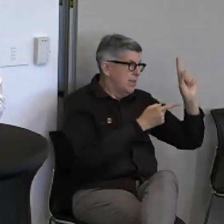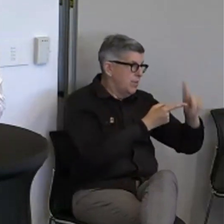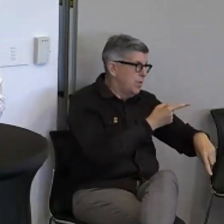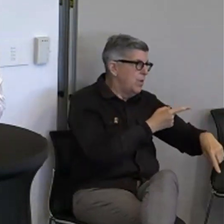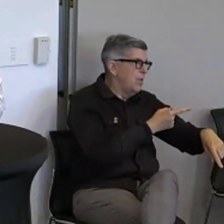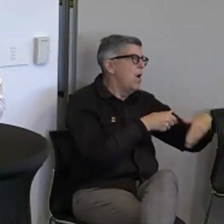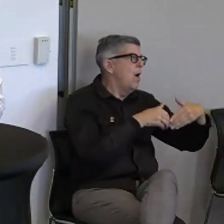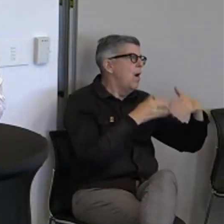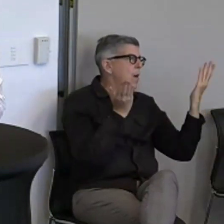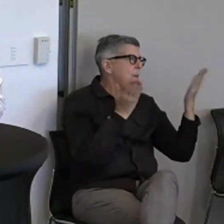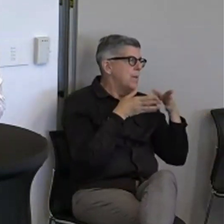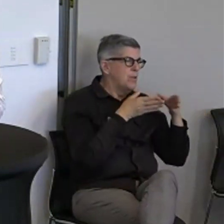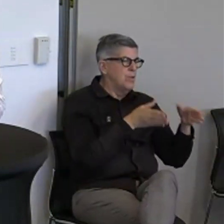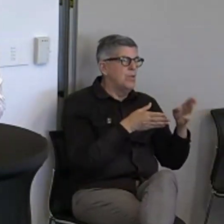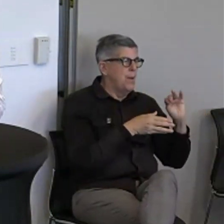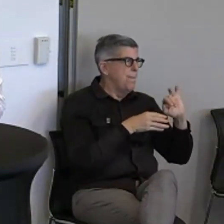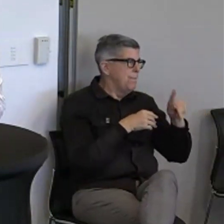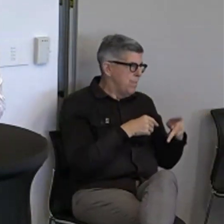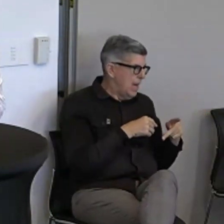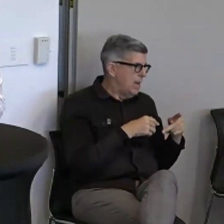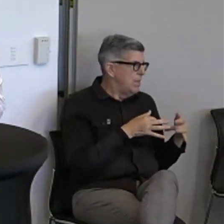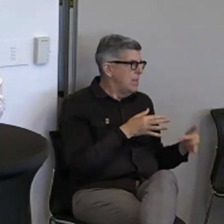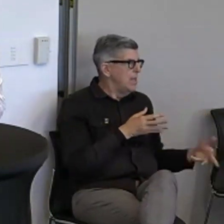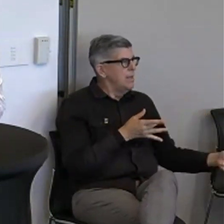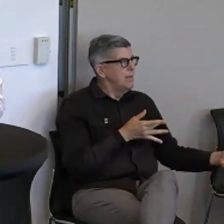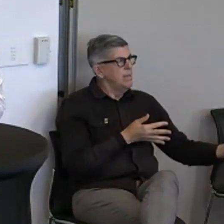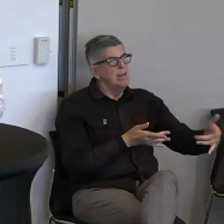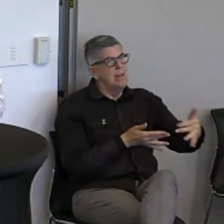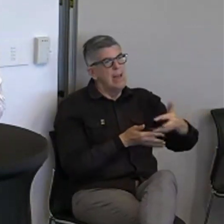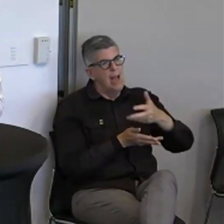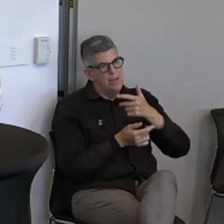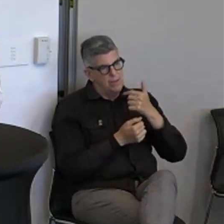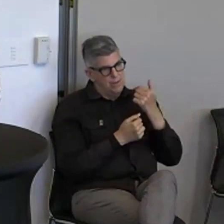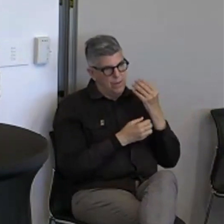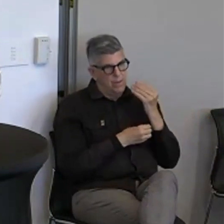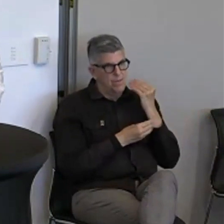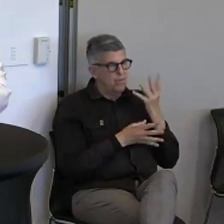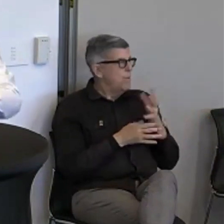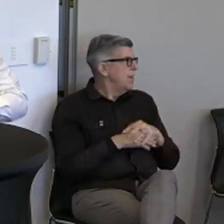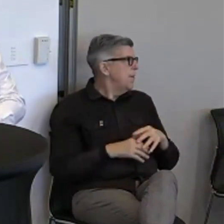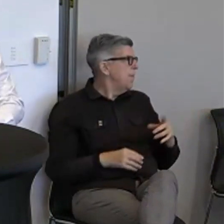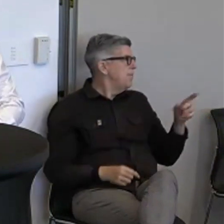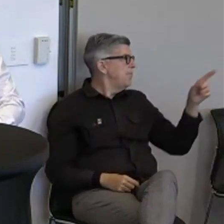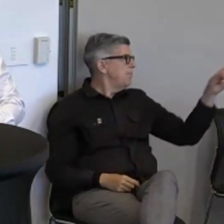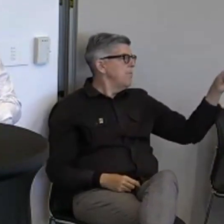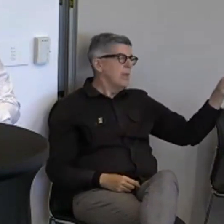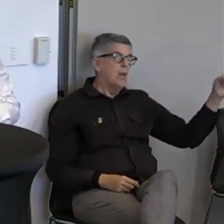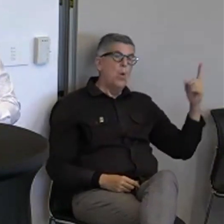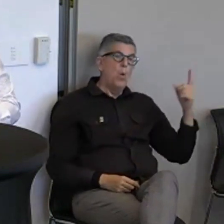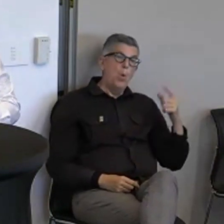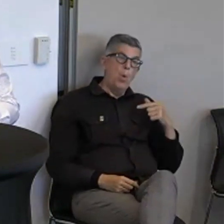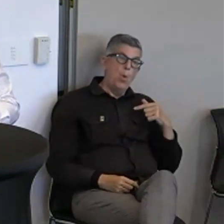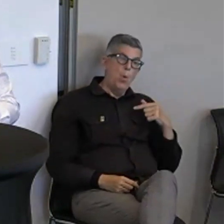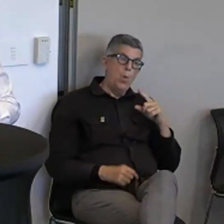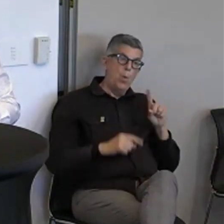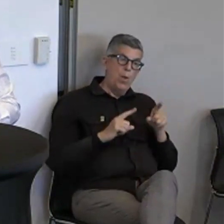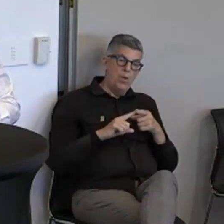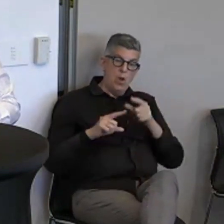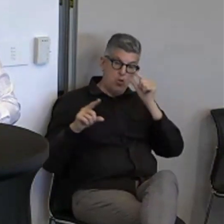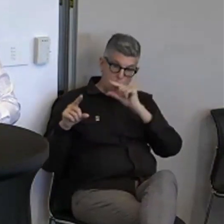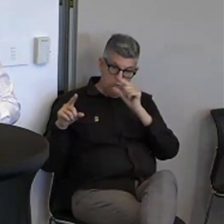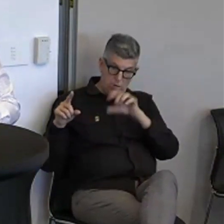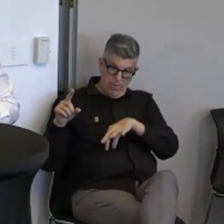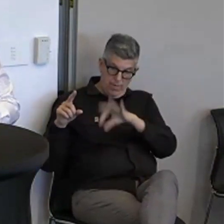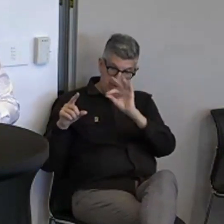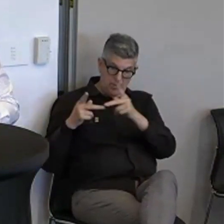OpenStreetMap to gather the map data around that point. okay. So what I'm seeing is so Google finds the location,